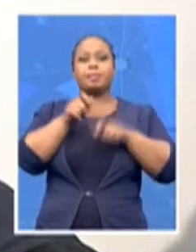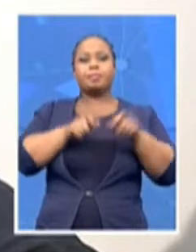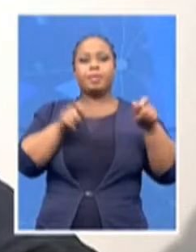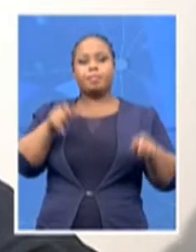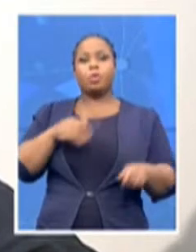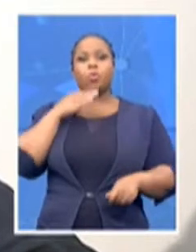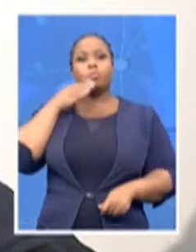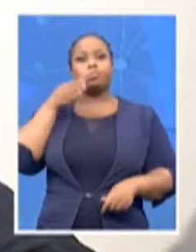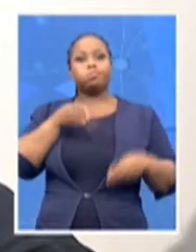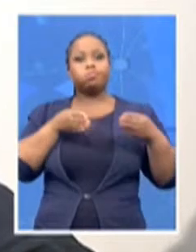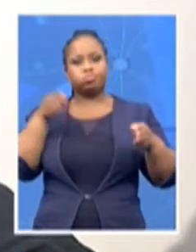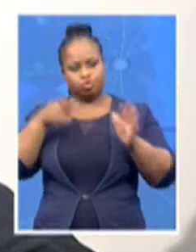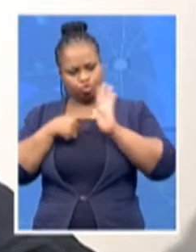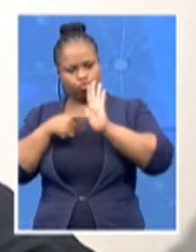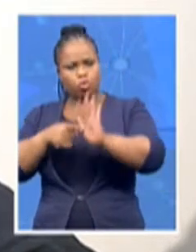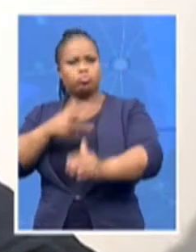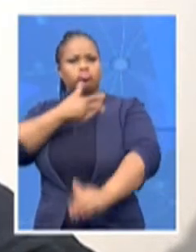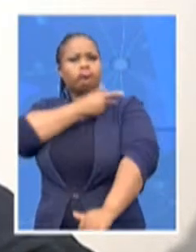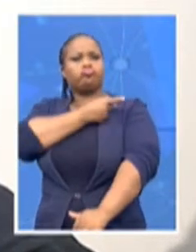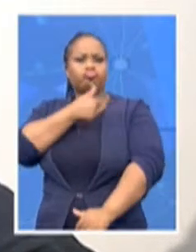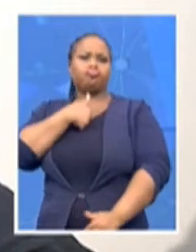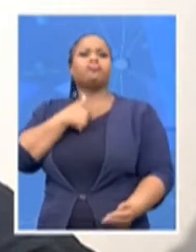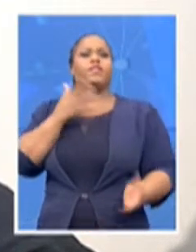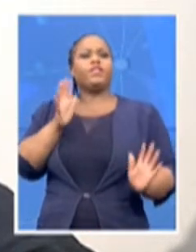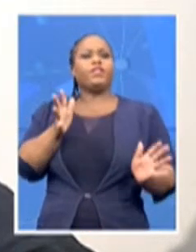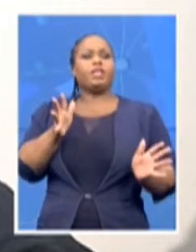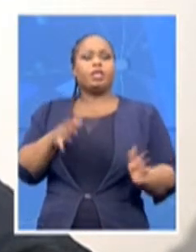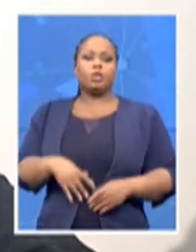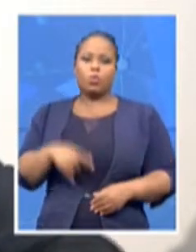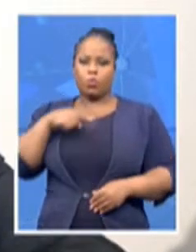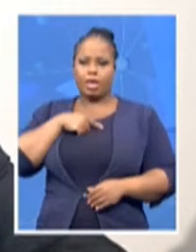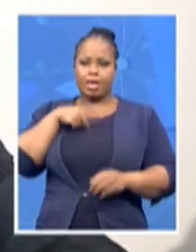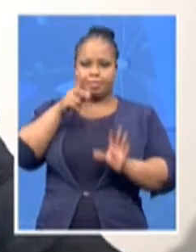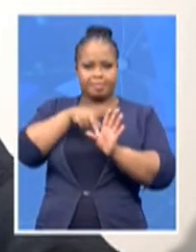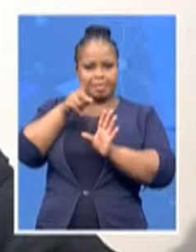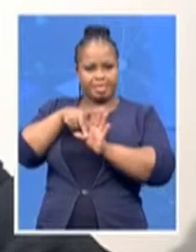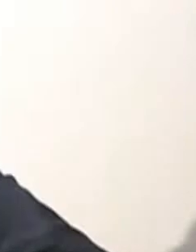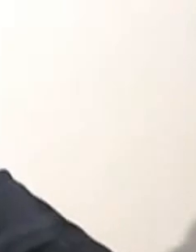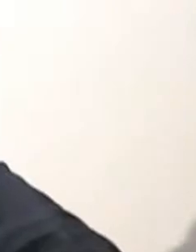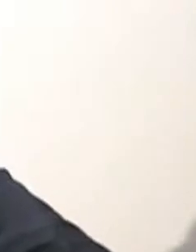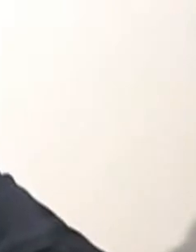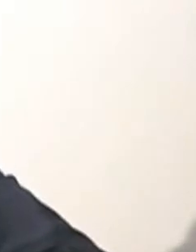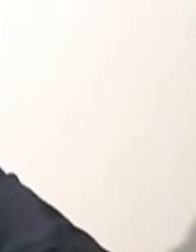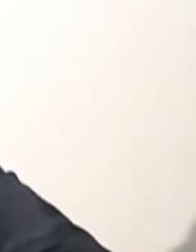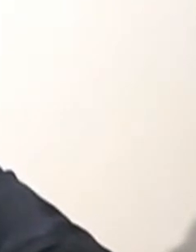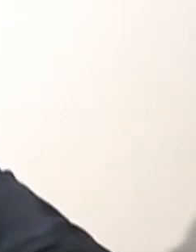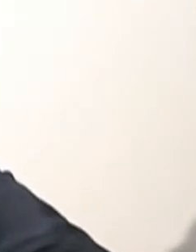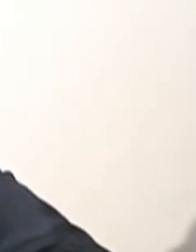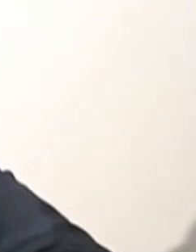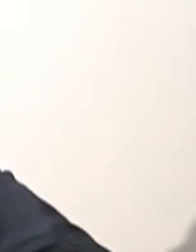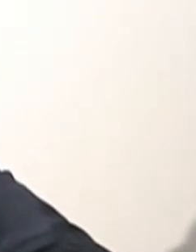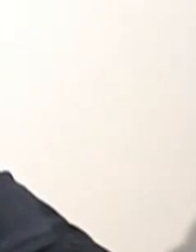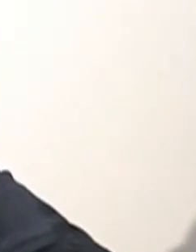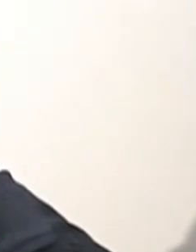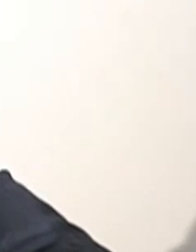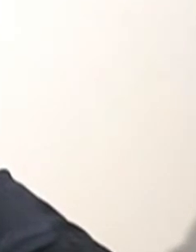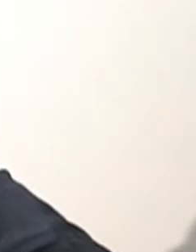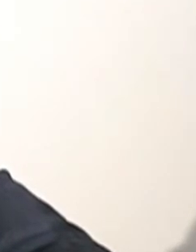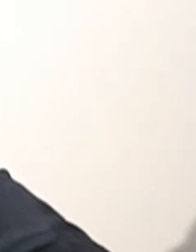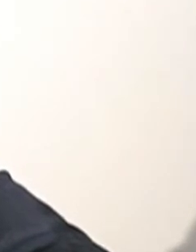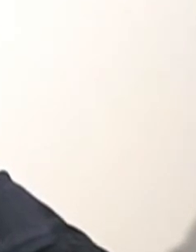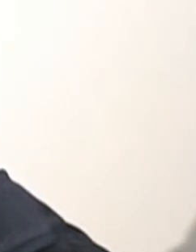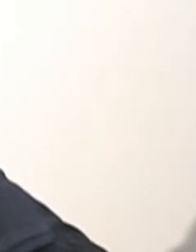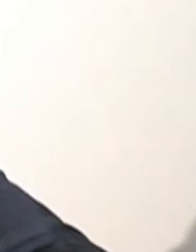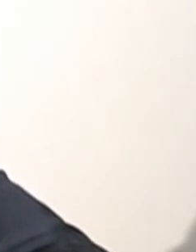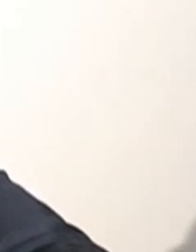to endorse and participate in the vaccination. We want to again repeat to say this is really important